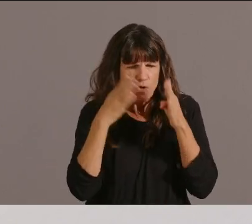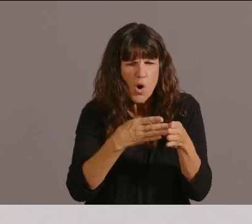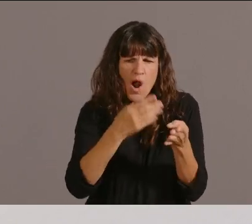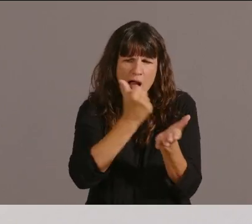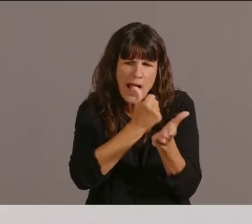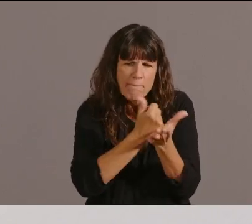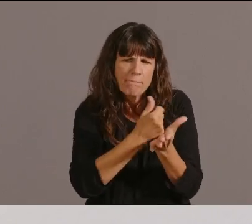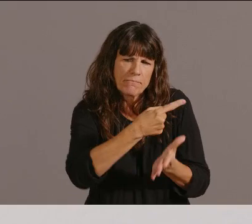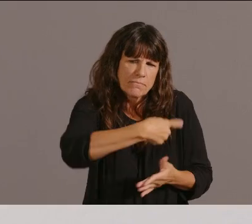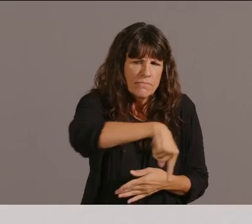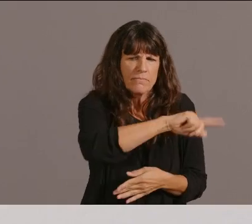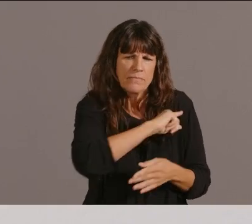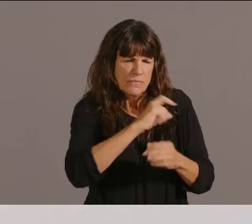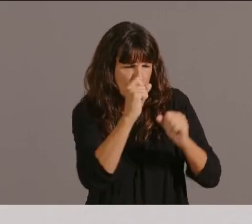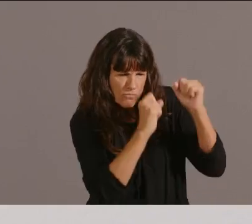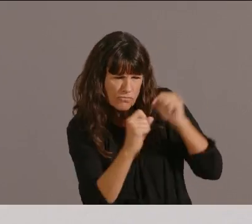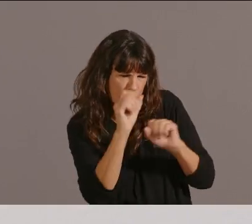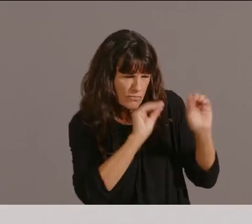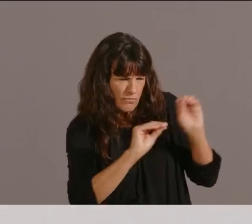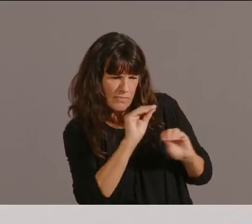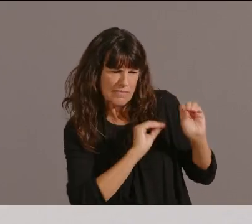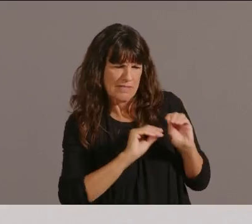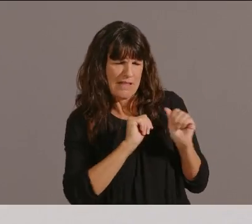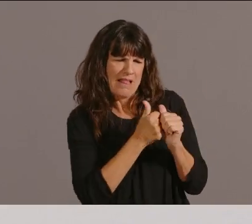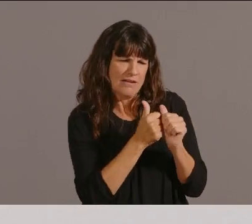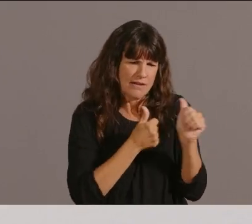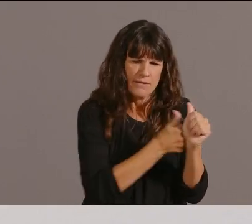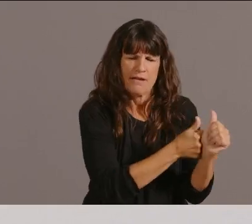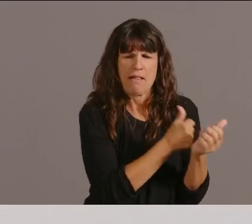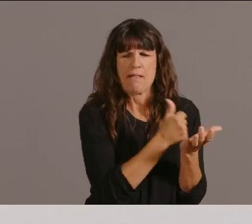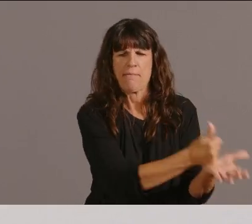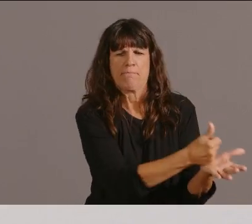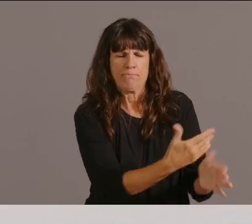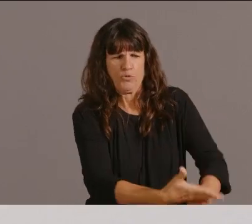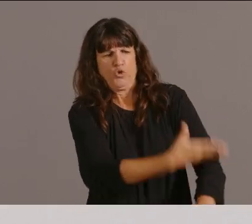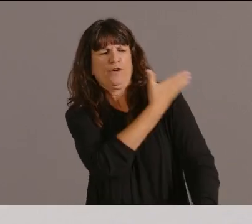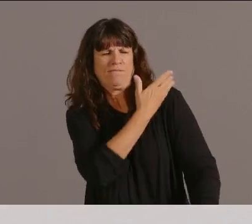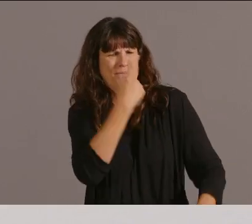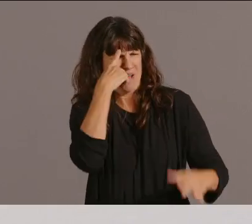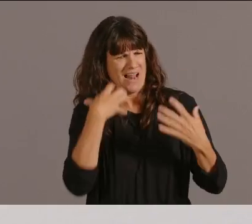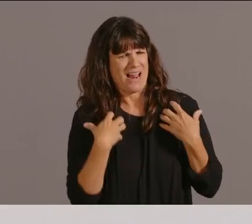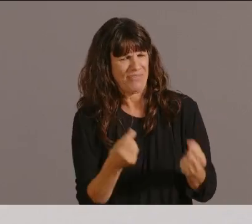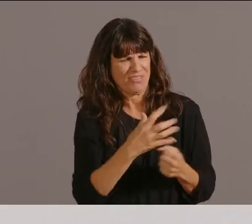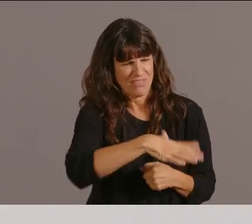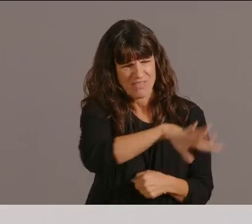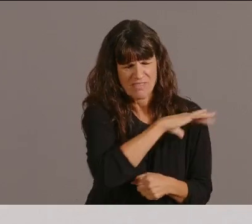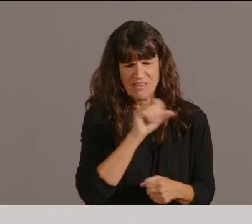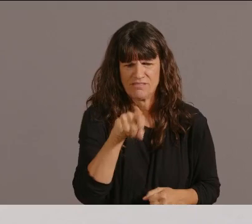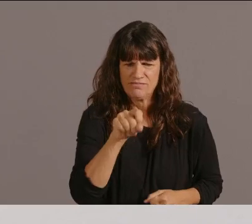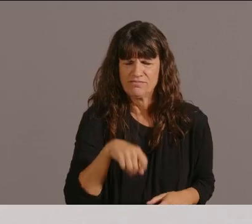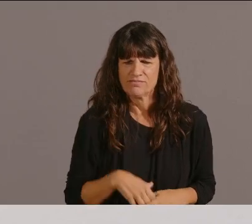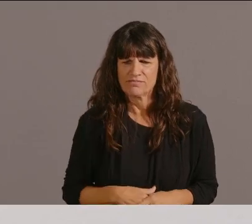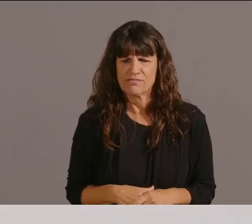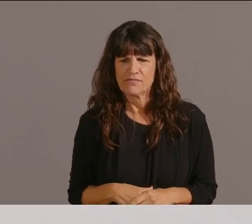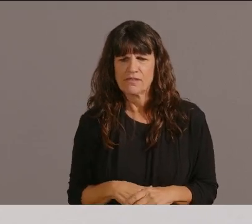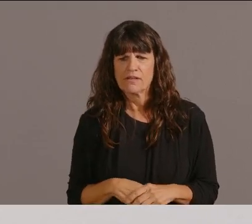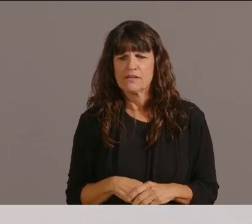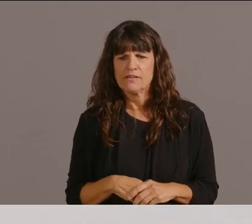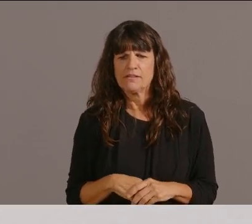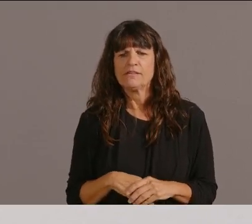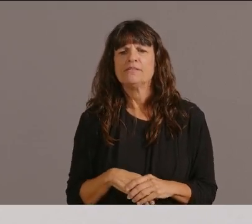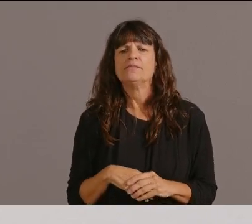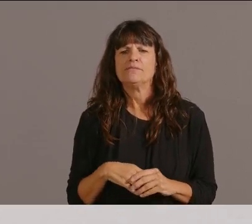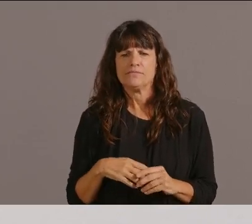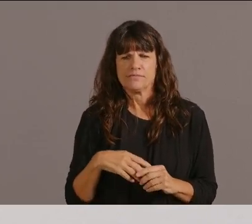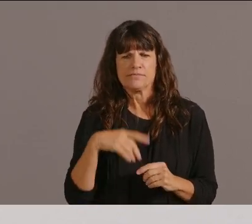years to improve mental well-being as well. And those were actually planned before the pandemic